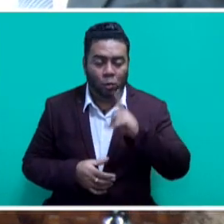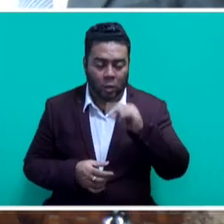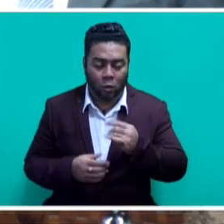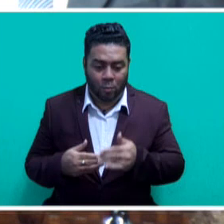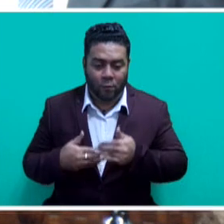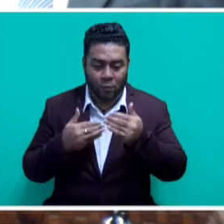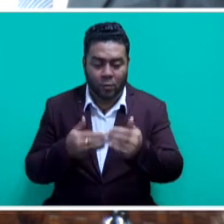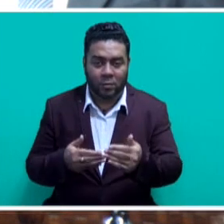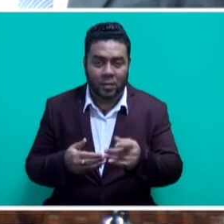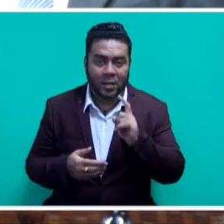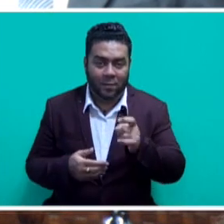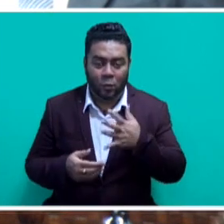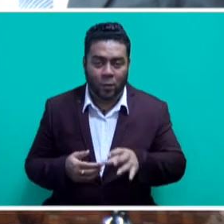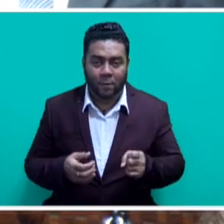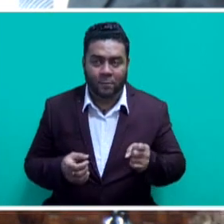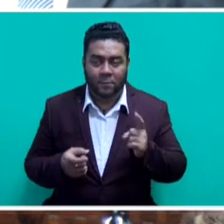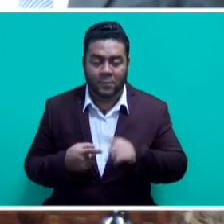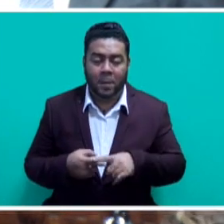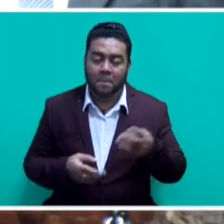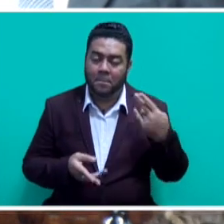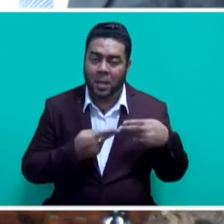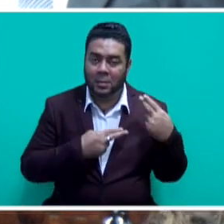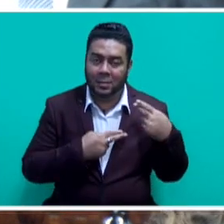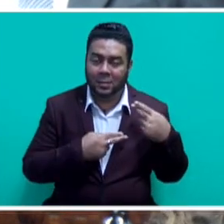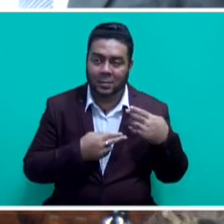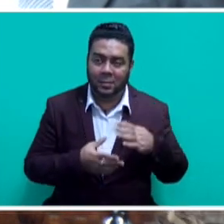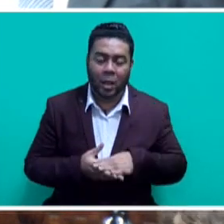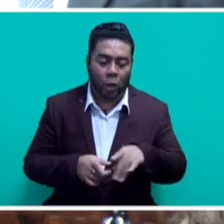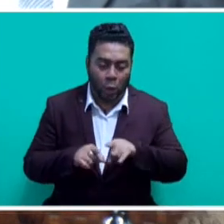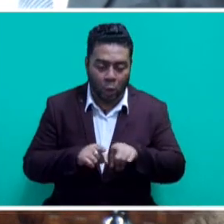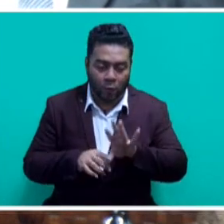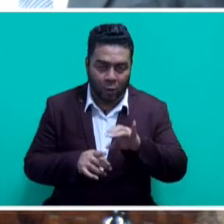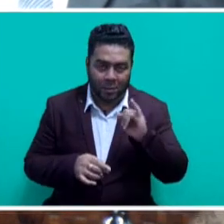forward if you have thoroughly examined the past and learned from it, unquote.